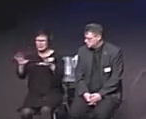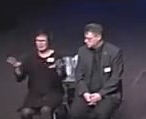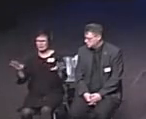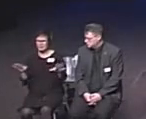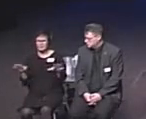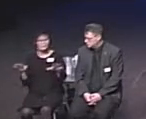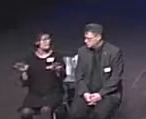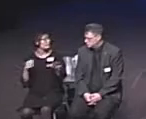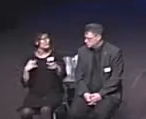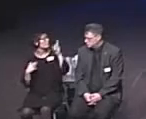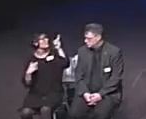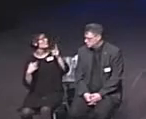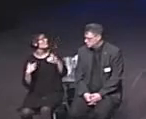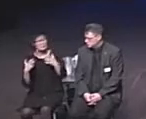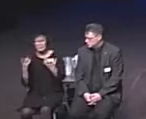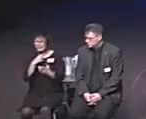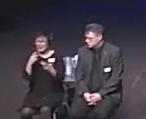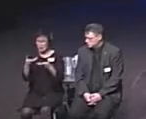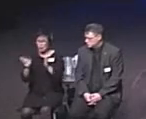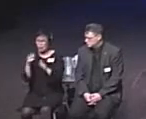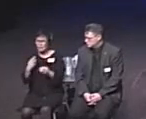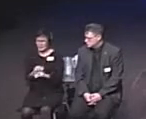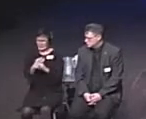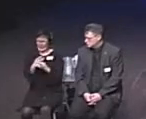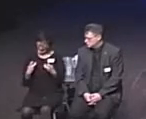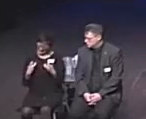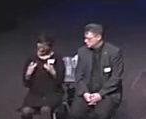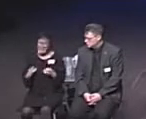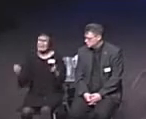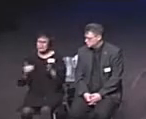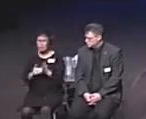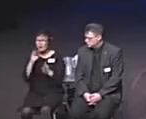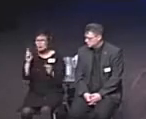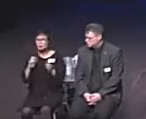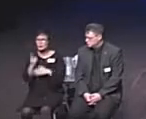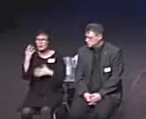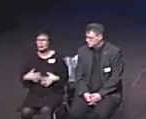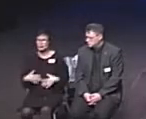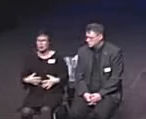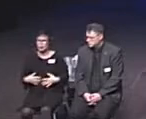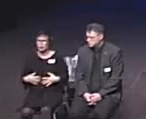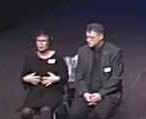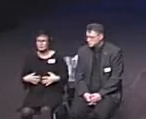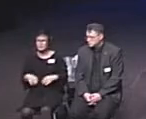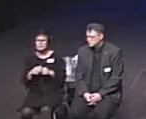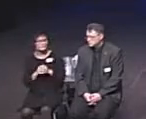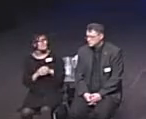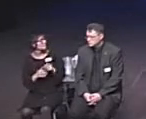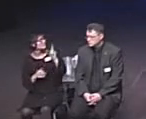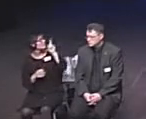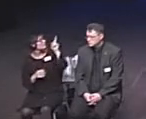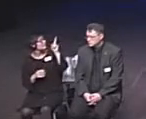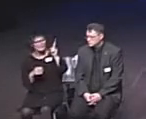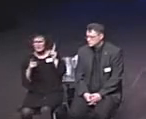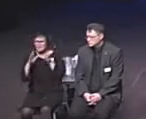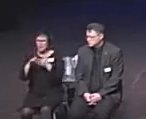well, I really don't know what this, scream as loud as you can and see how that affects you. And this is the room I told you about where you can get a